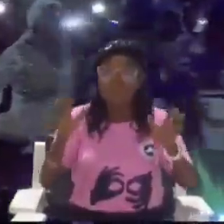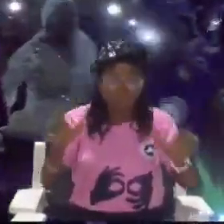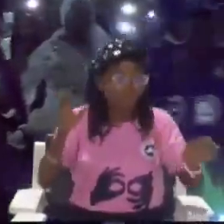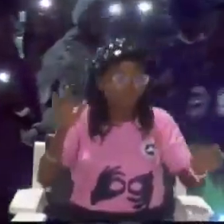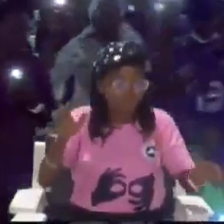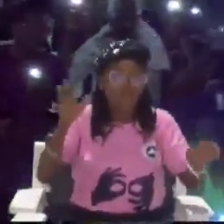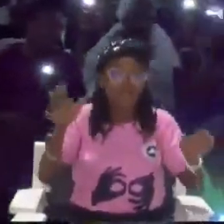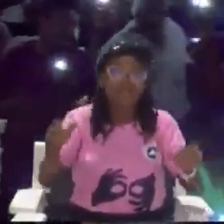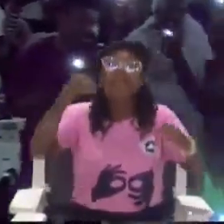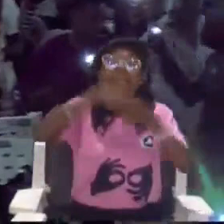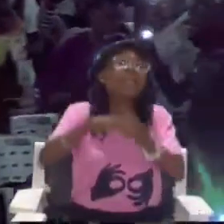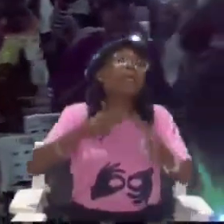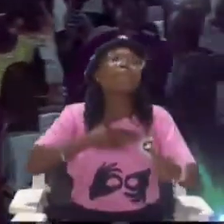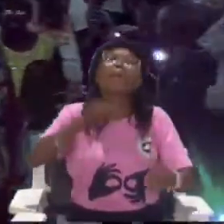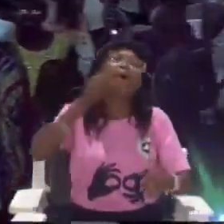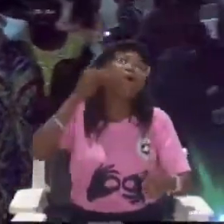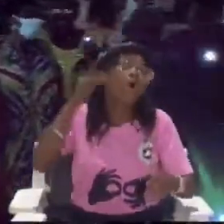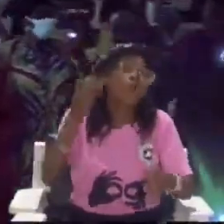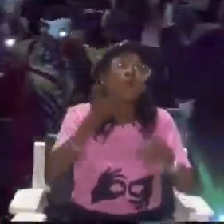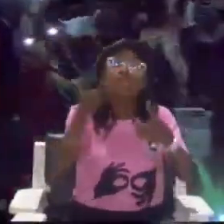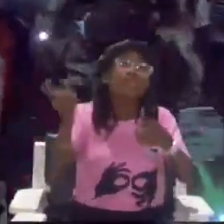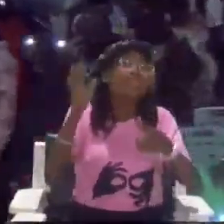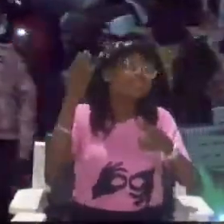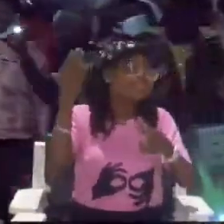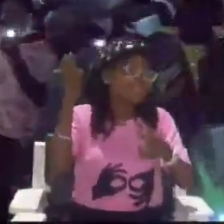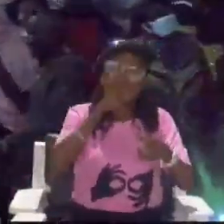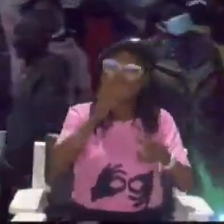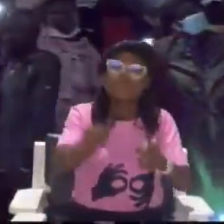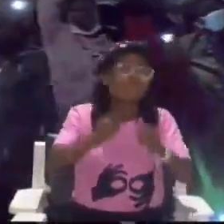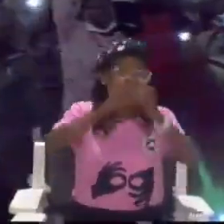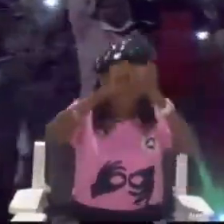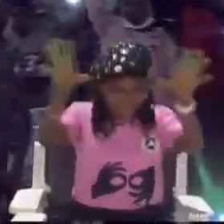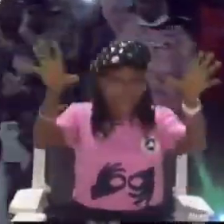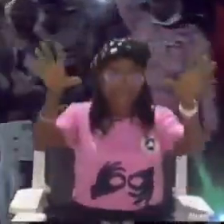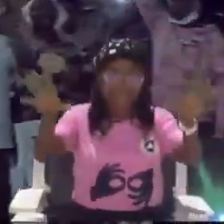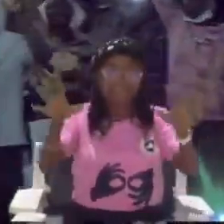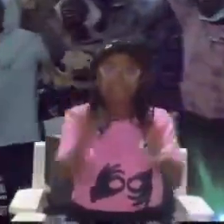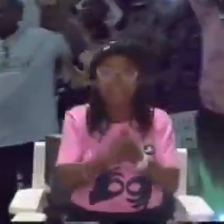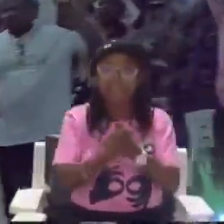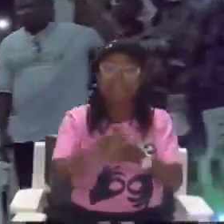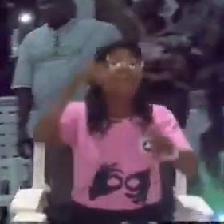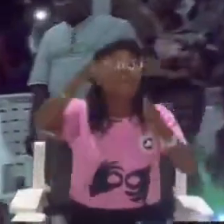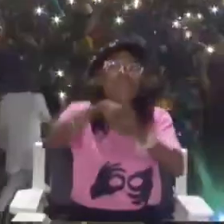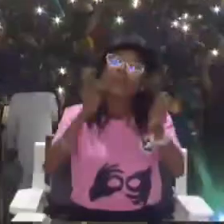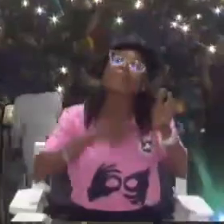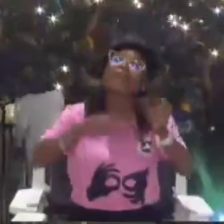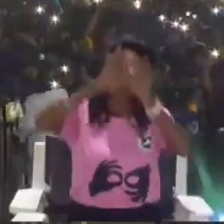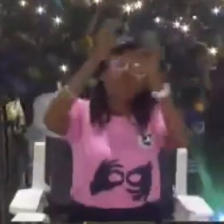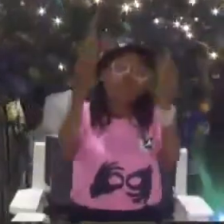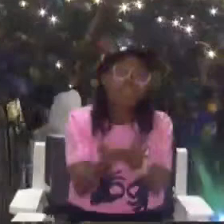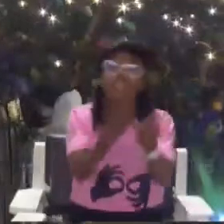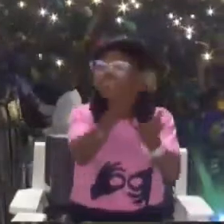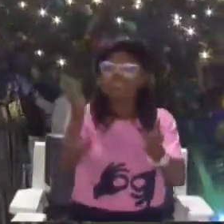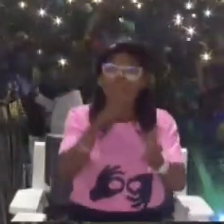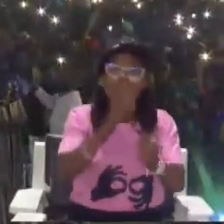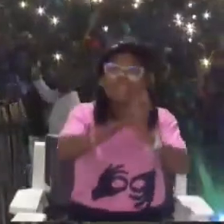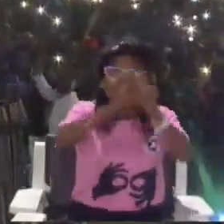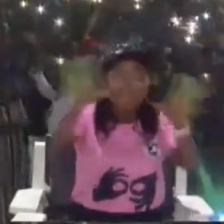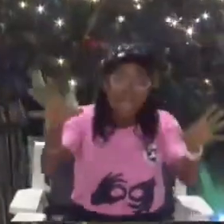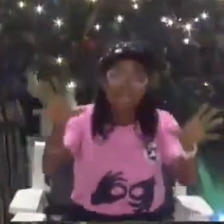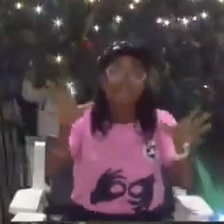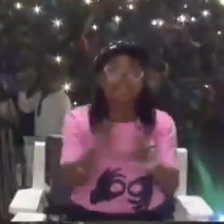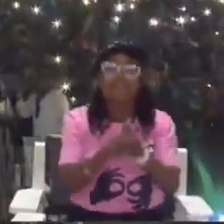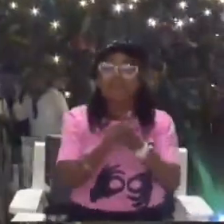in my home, let there be light. Ninu ile mi je ki imole ko wa. In my family, let there be light. Nidile mi je